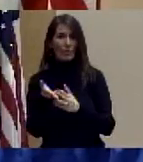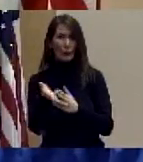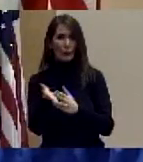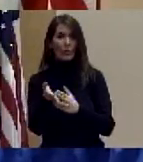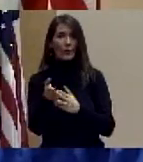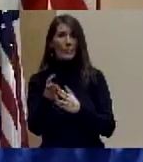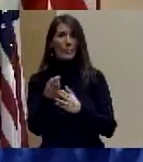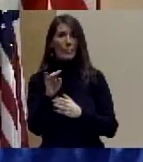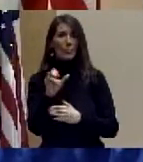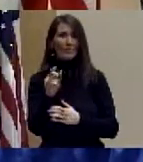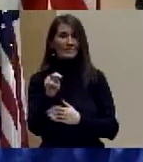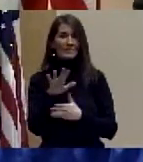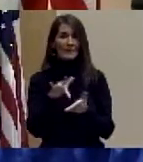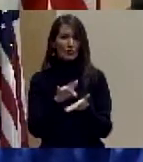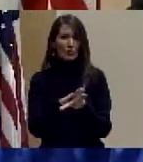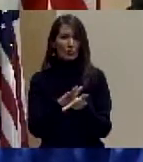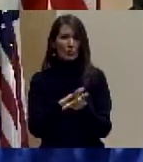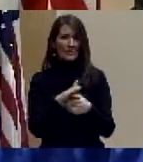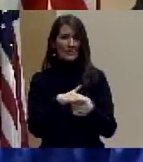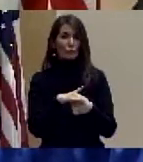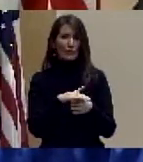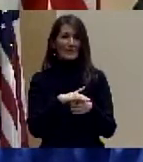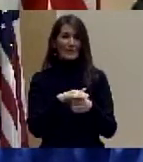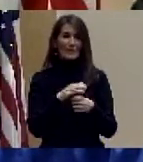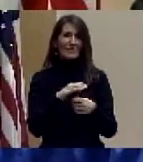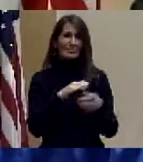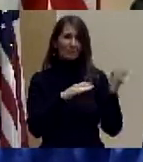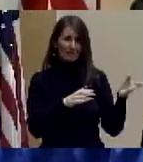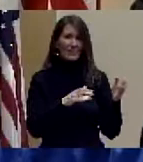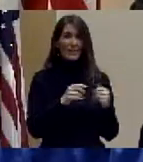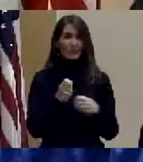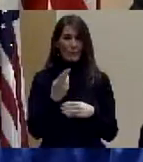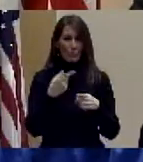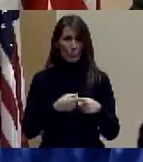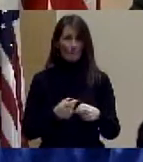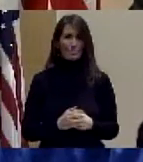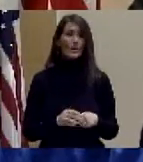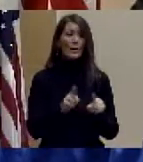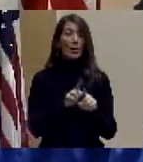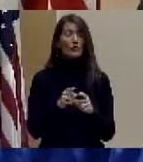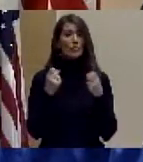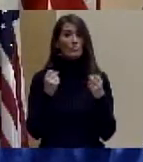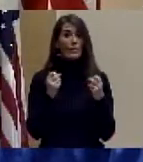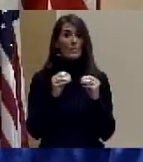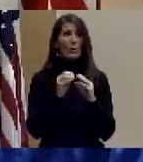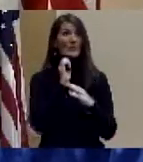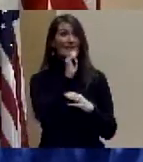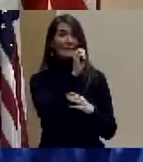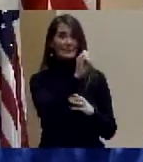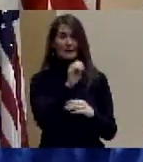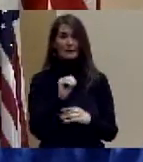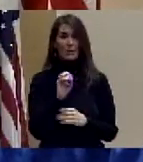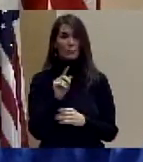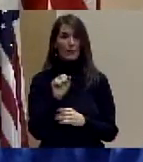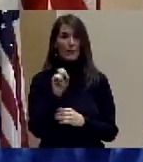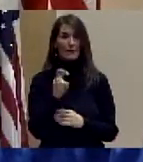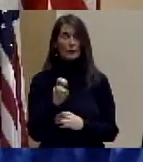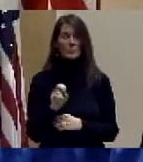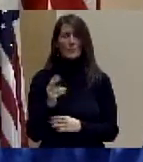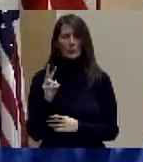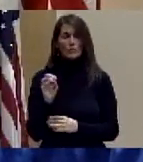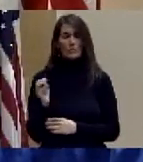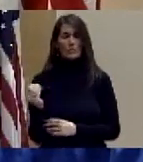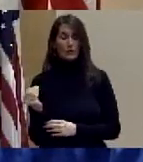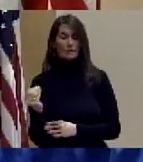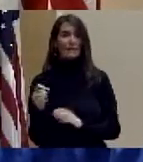School District campus at the 12 Corners. Further east along Monroe Avenue, in 2014, the